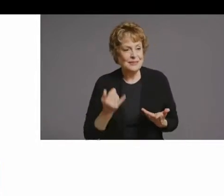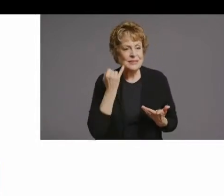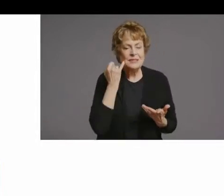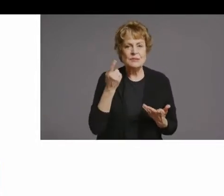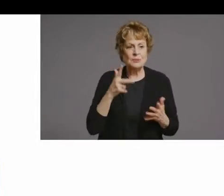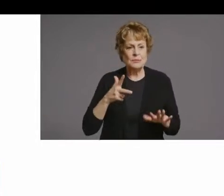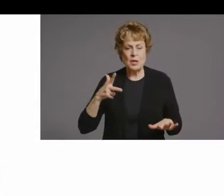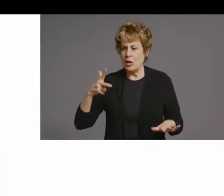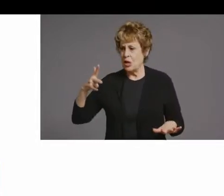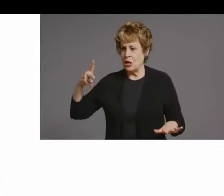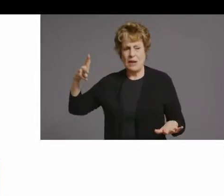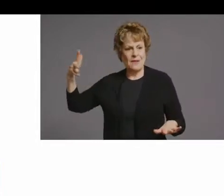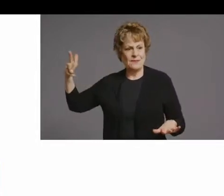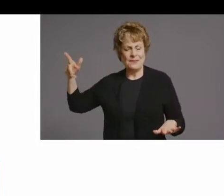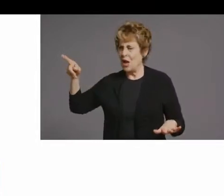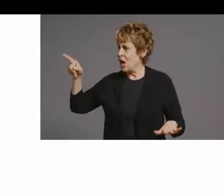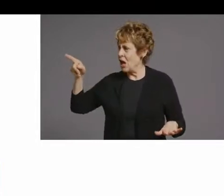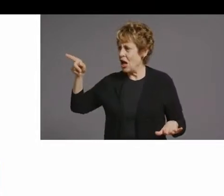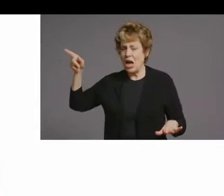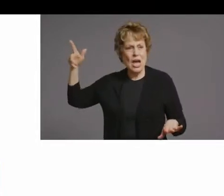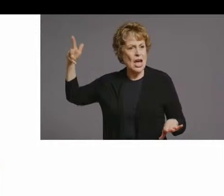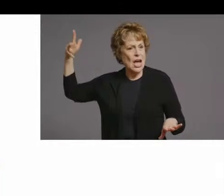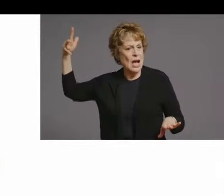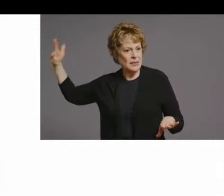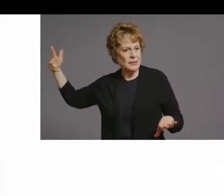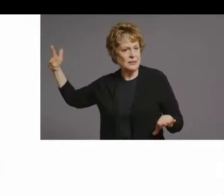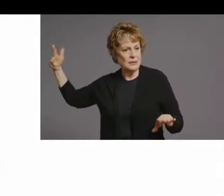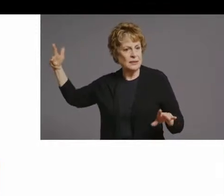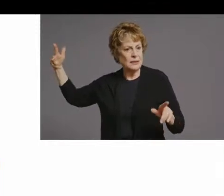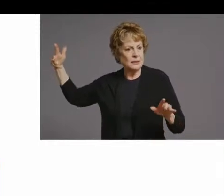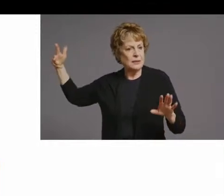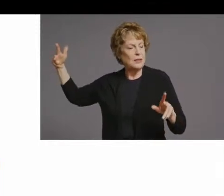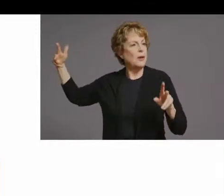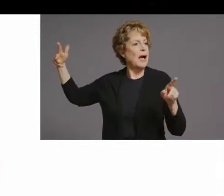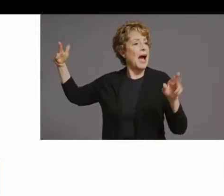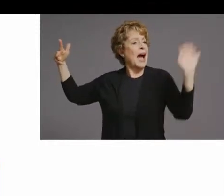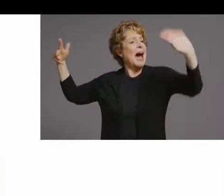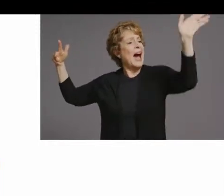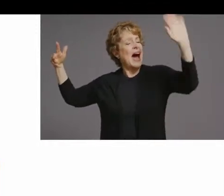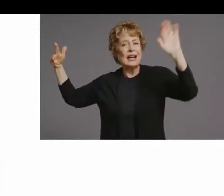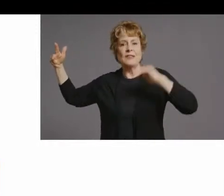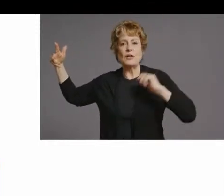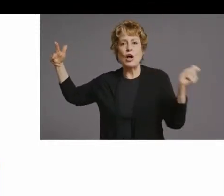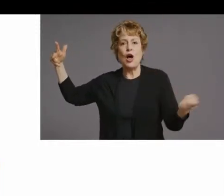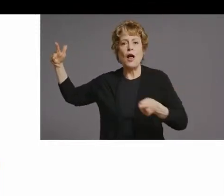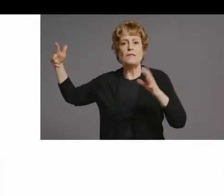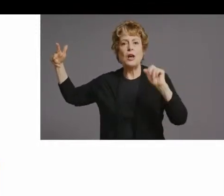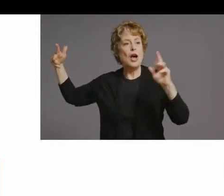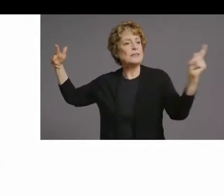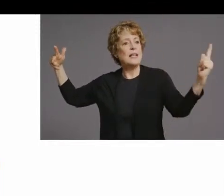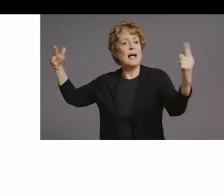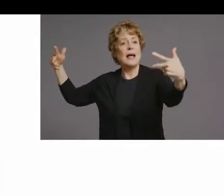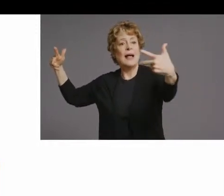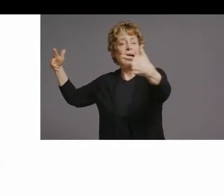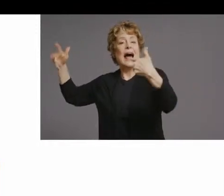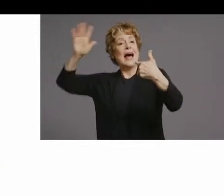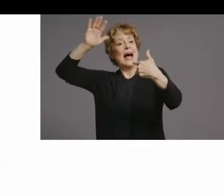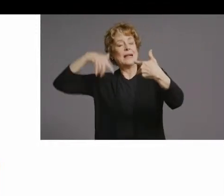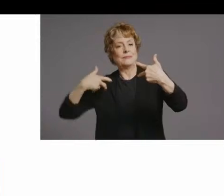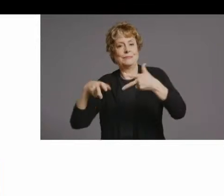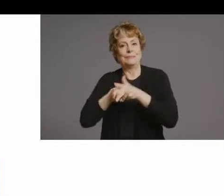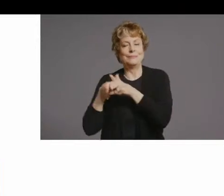may not be able to walk into the arena, but it is all indoors. You get to spend your